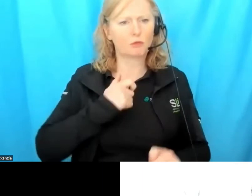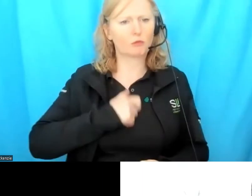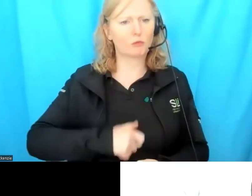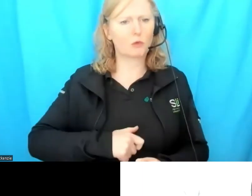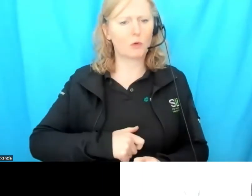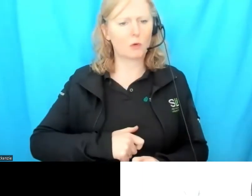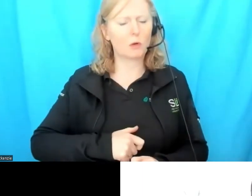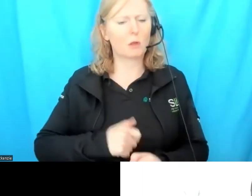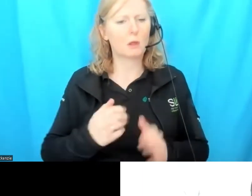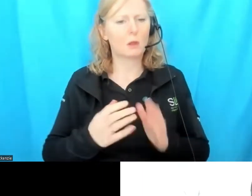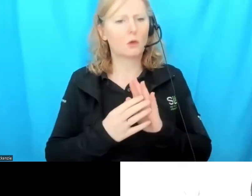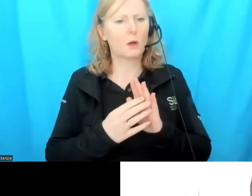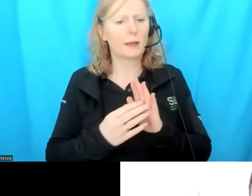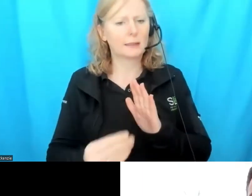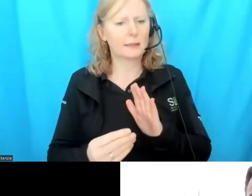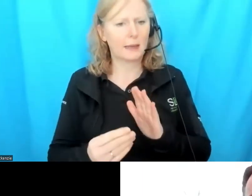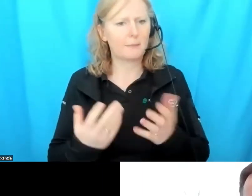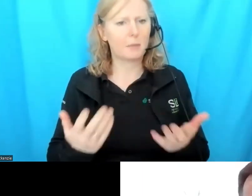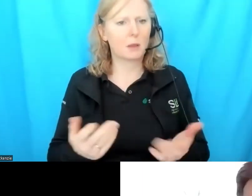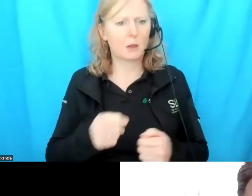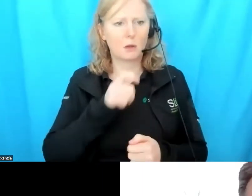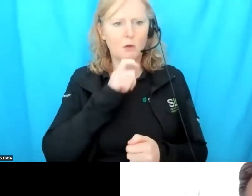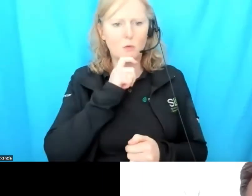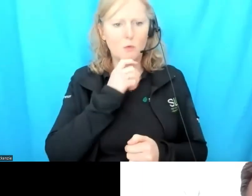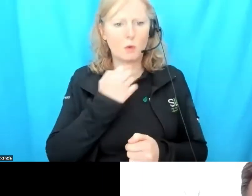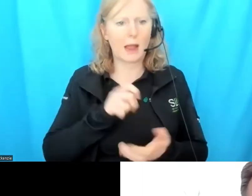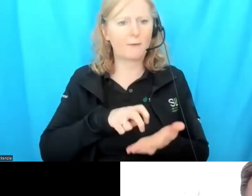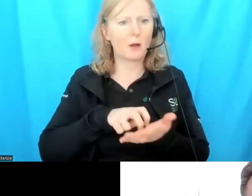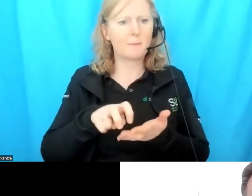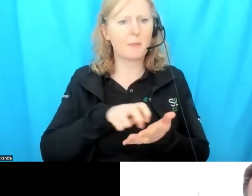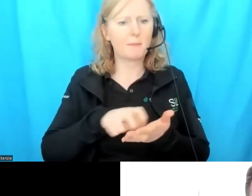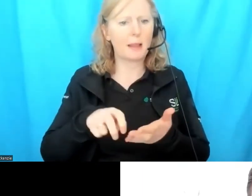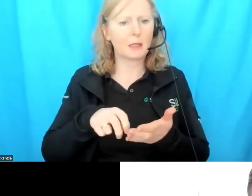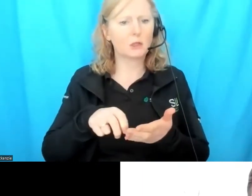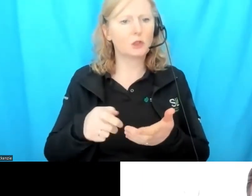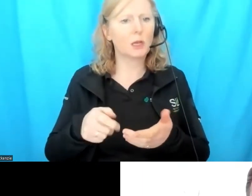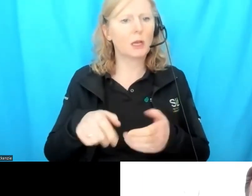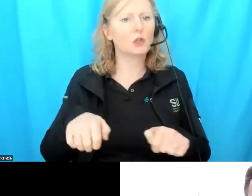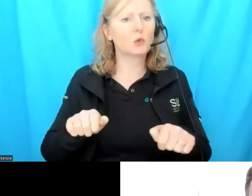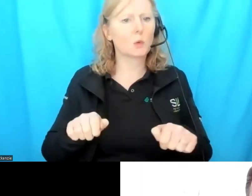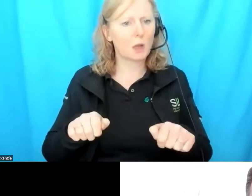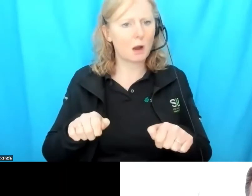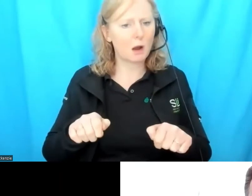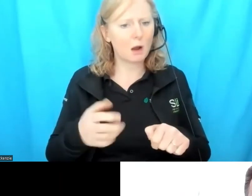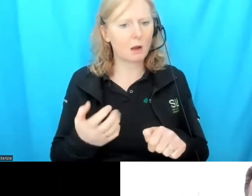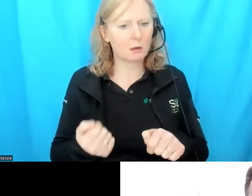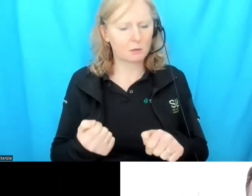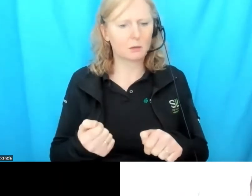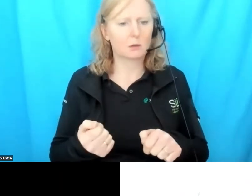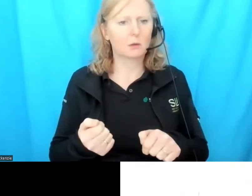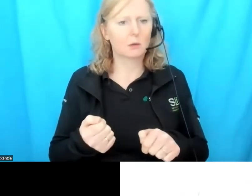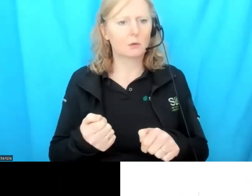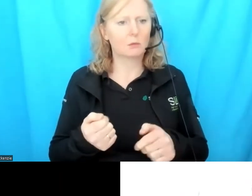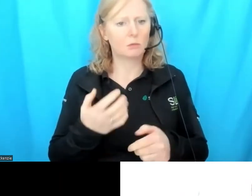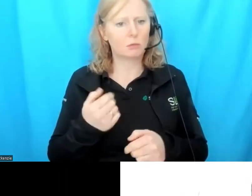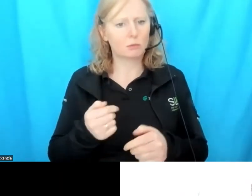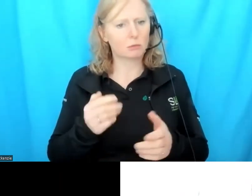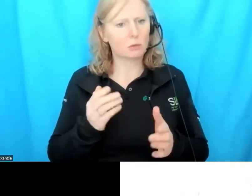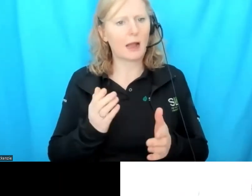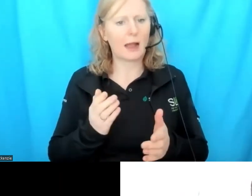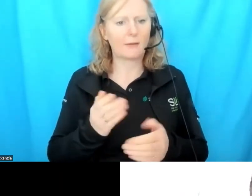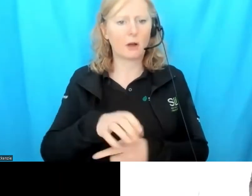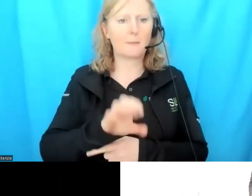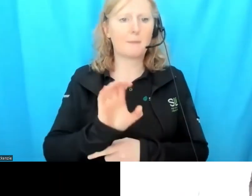example, people that may have mobility scooters and require a permit pass to